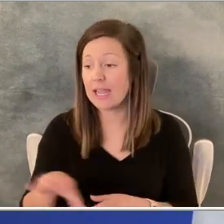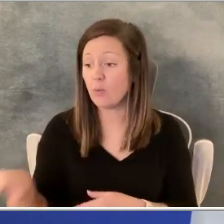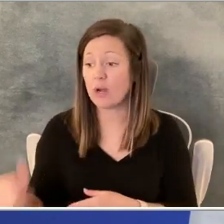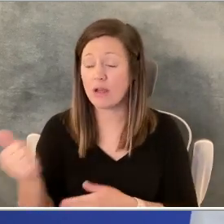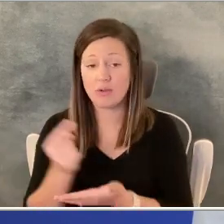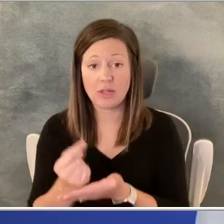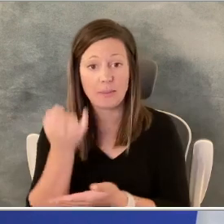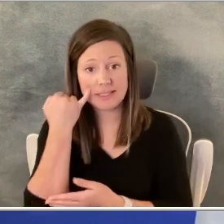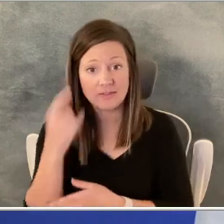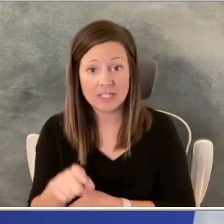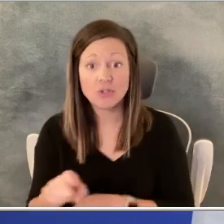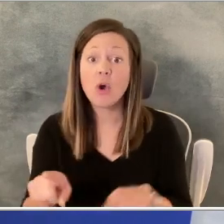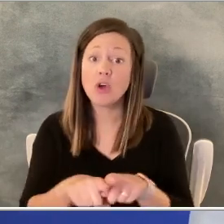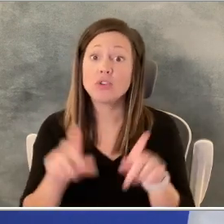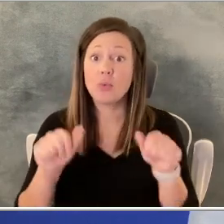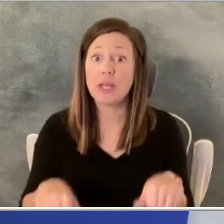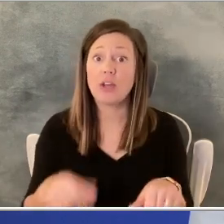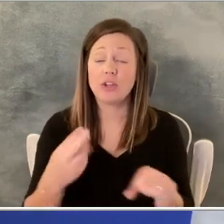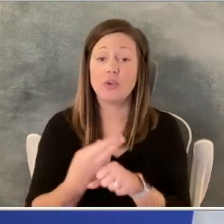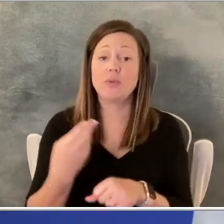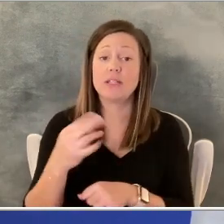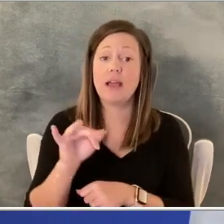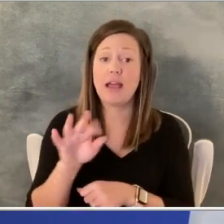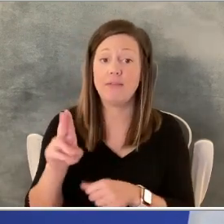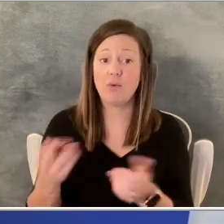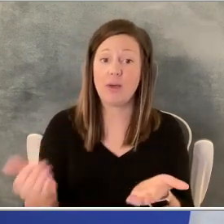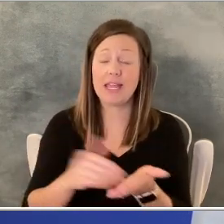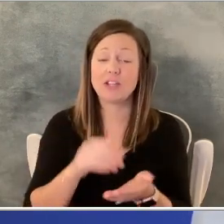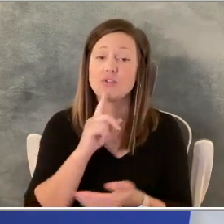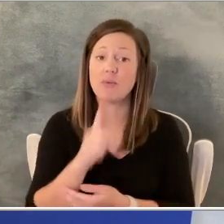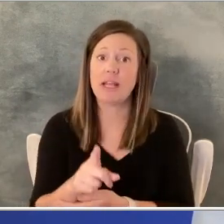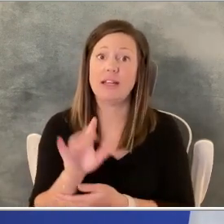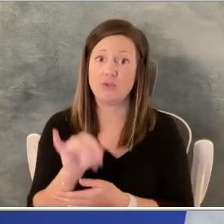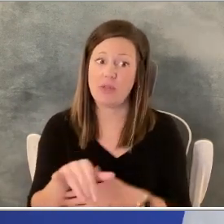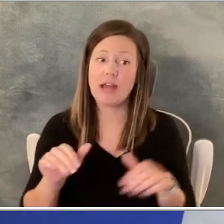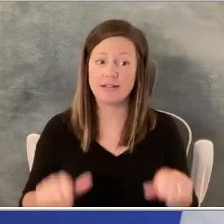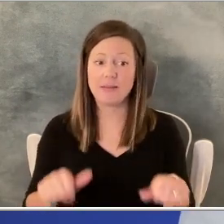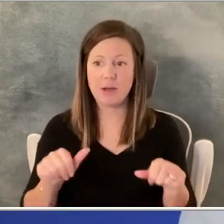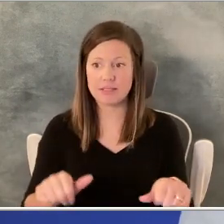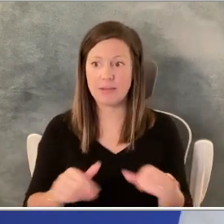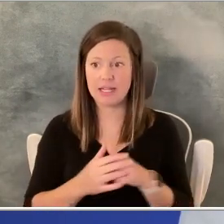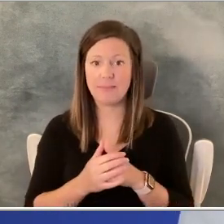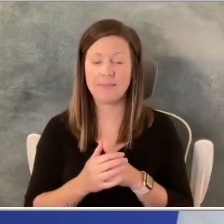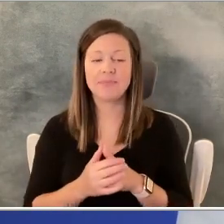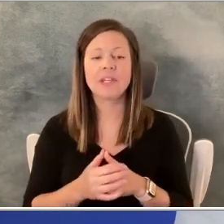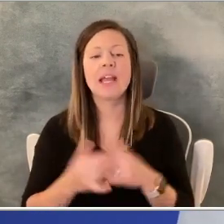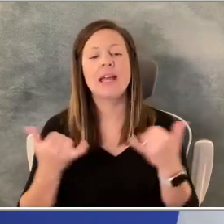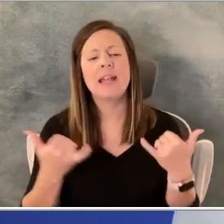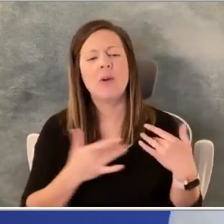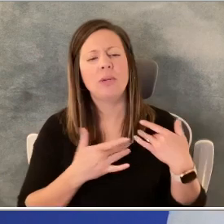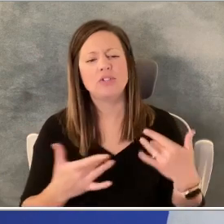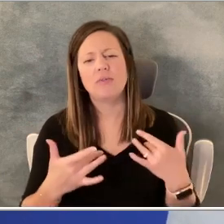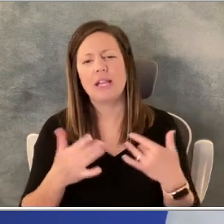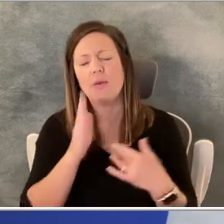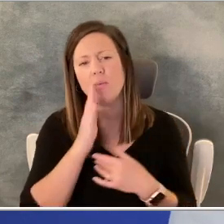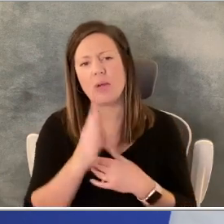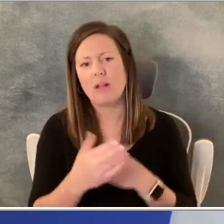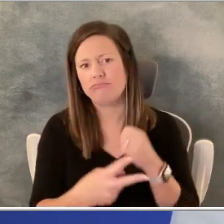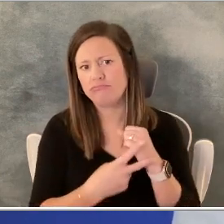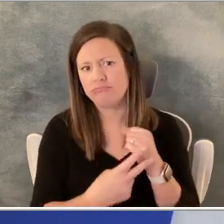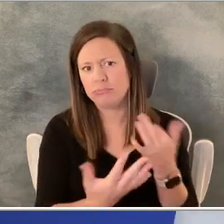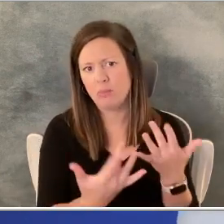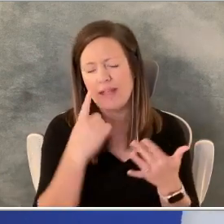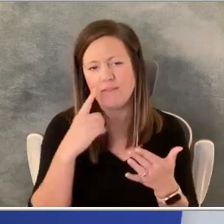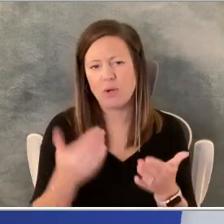also do HIFU again. So retreatment is a possibility. Now, we generally reserve it for new cancers. So I'd want to